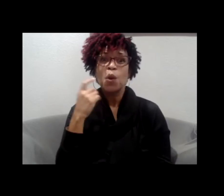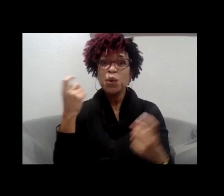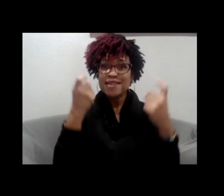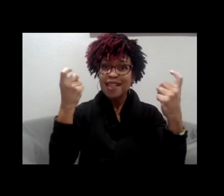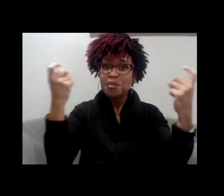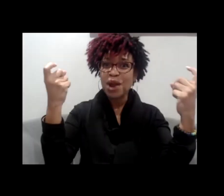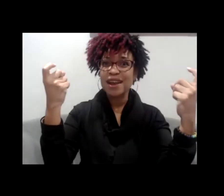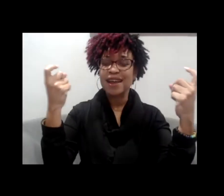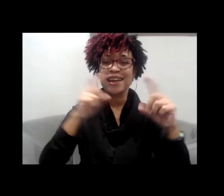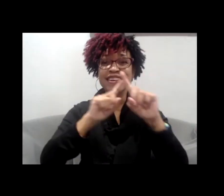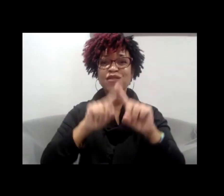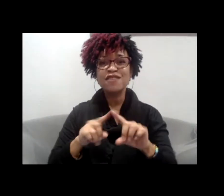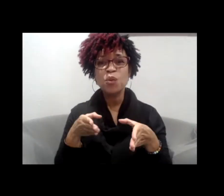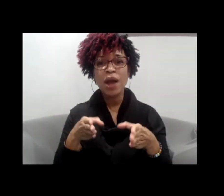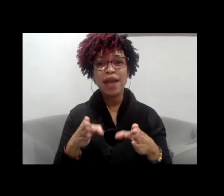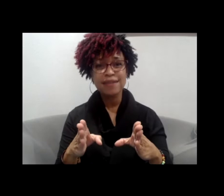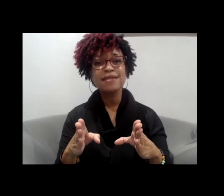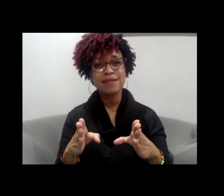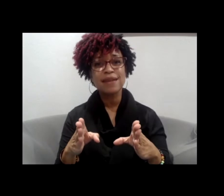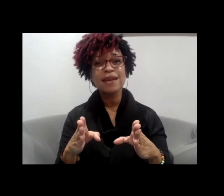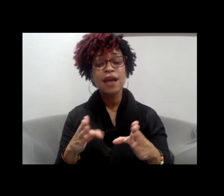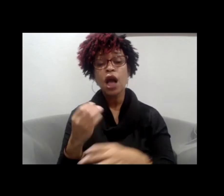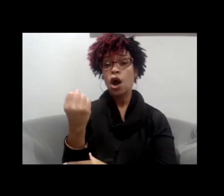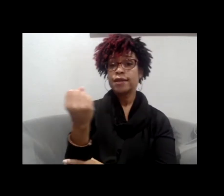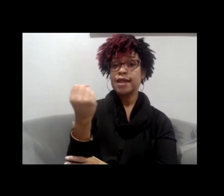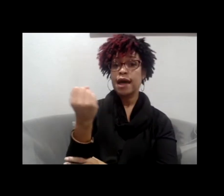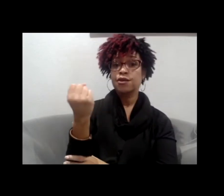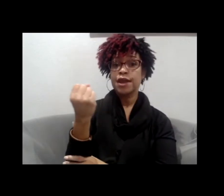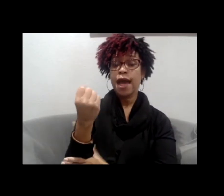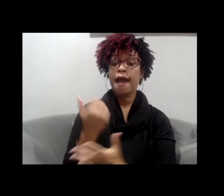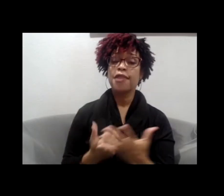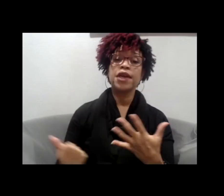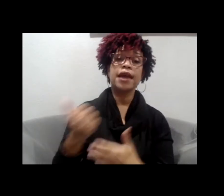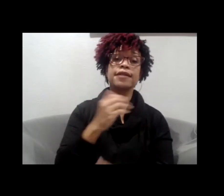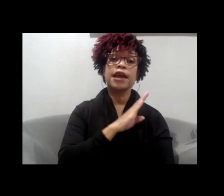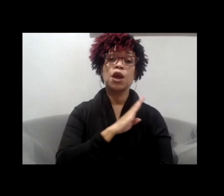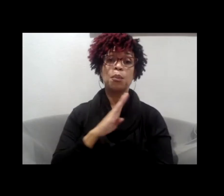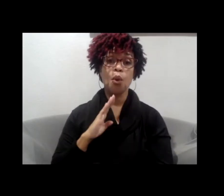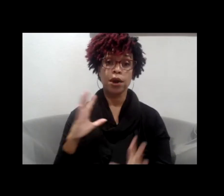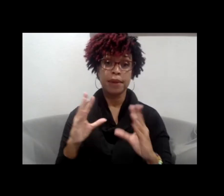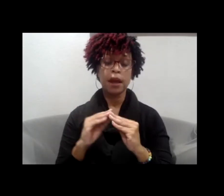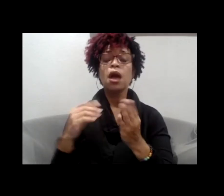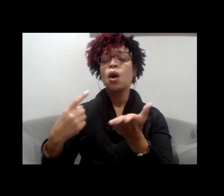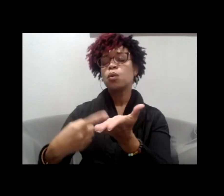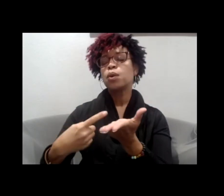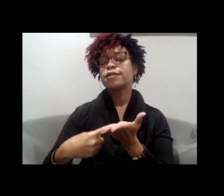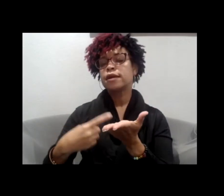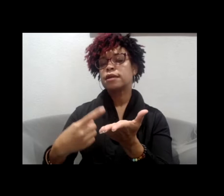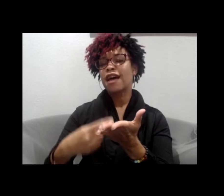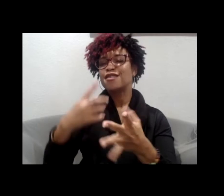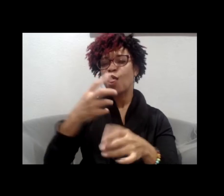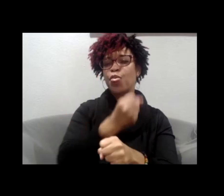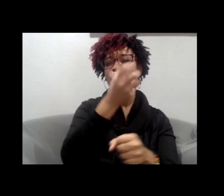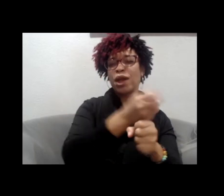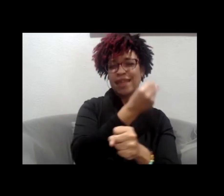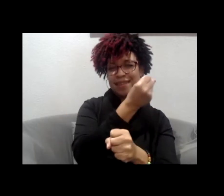celebrating in many ways. We were on Saturday at our executive board meeting. We're going to talk about some of the wins